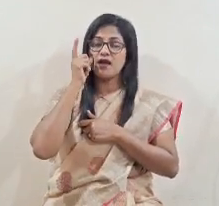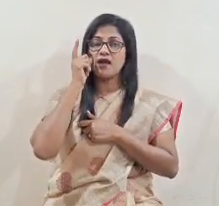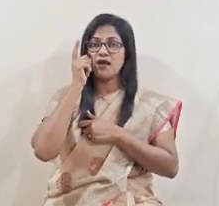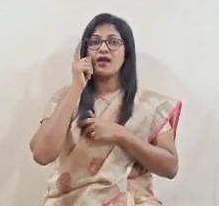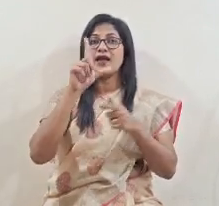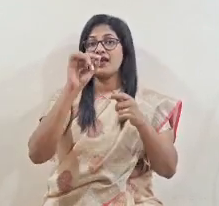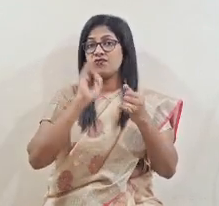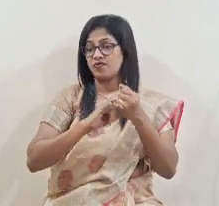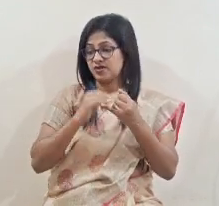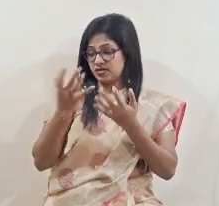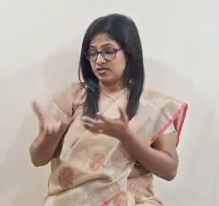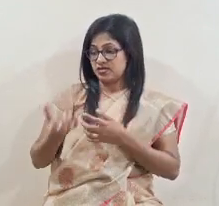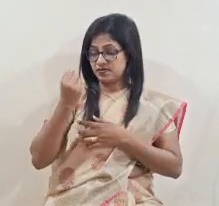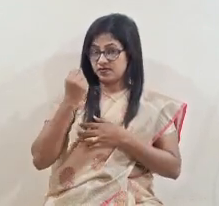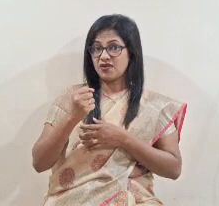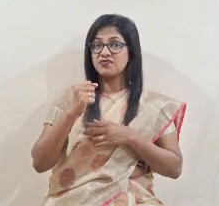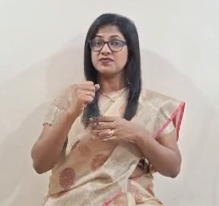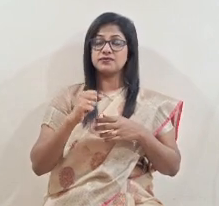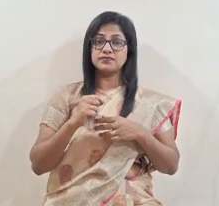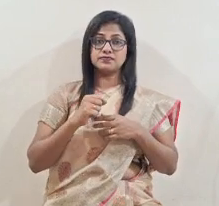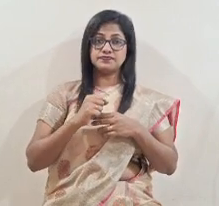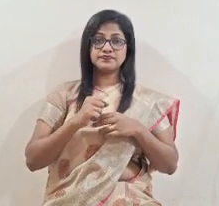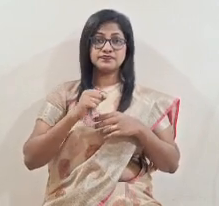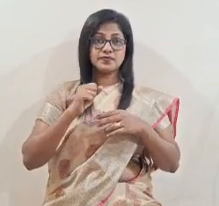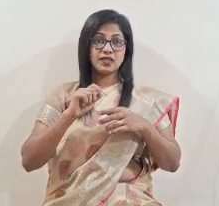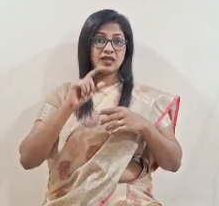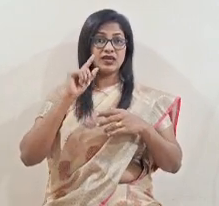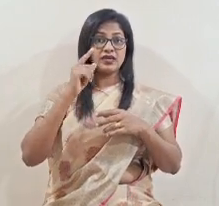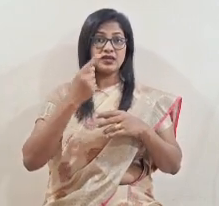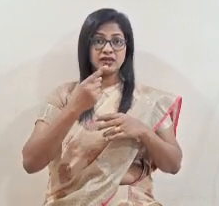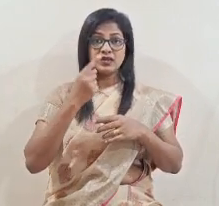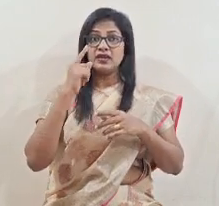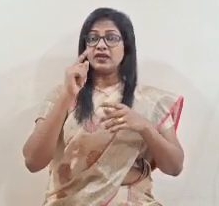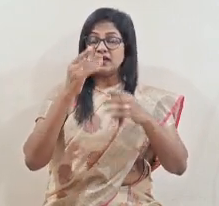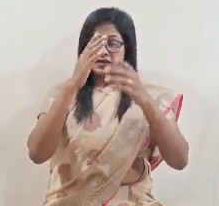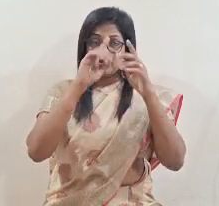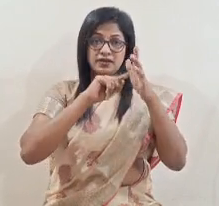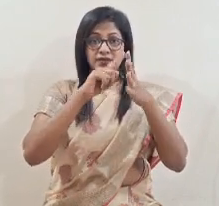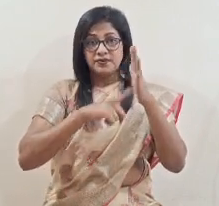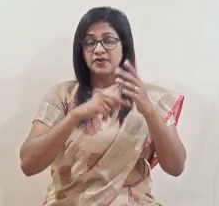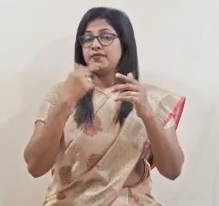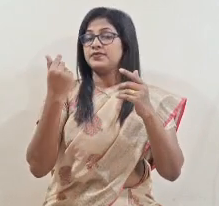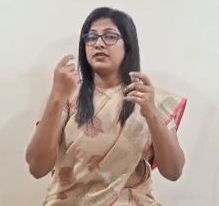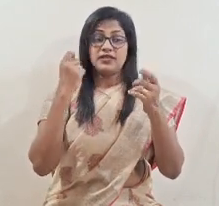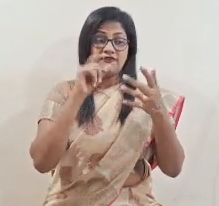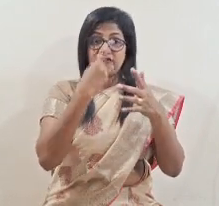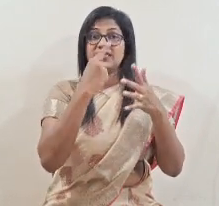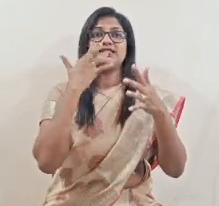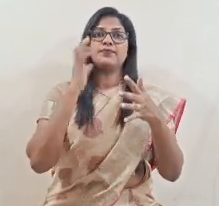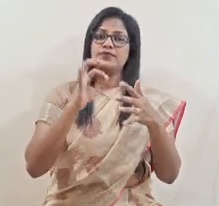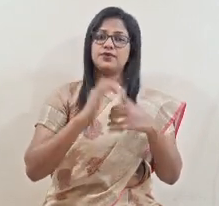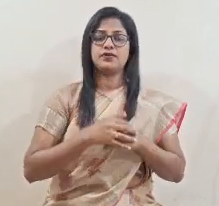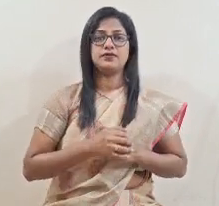after calculating LOS, which parameters first needs to be taken care of.